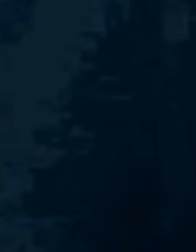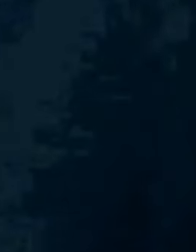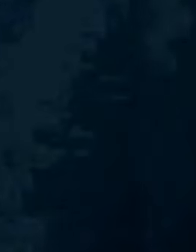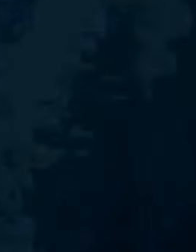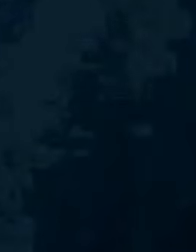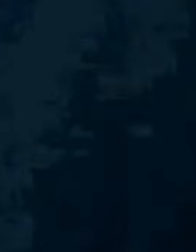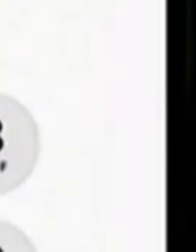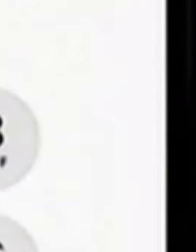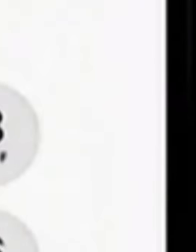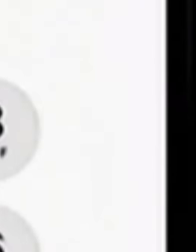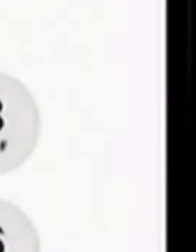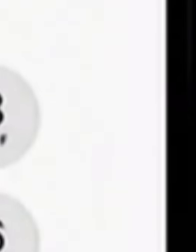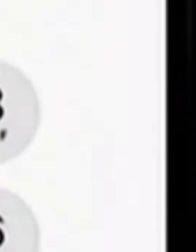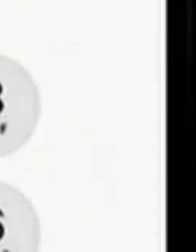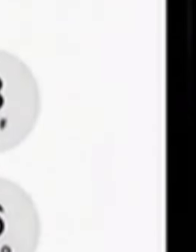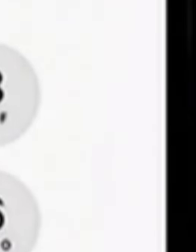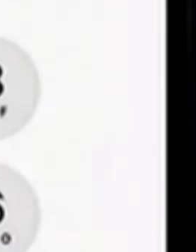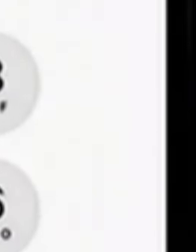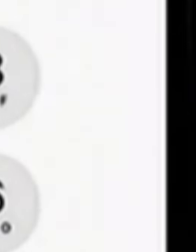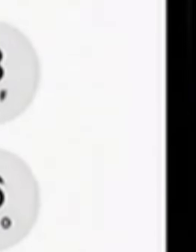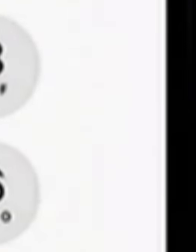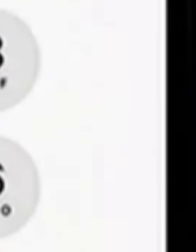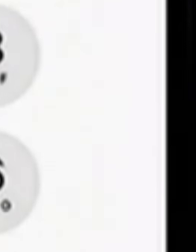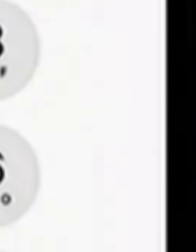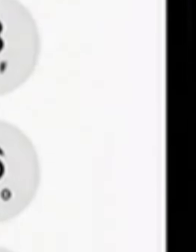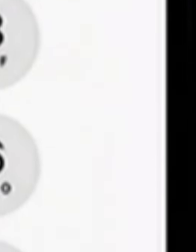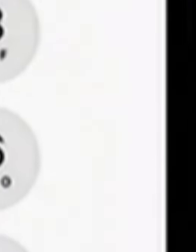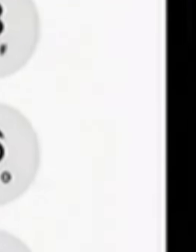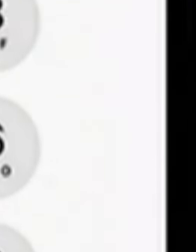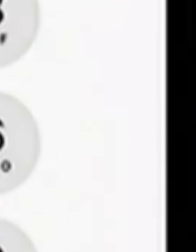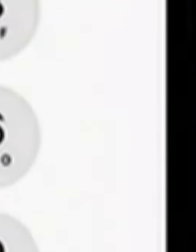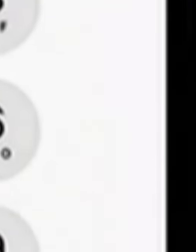di le amago le setšhaba, leleteng go